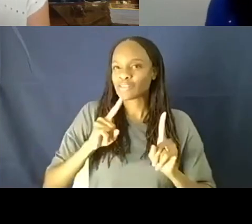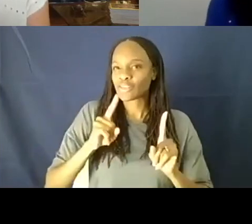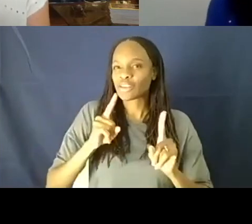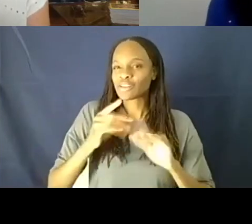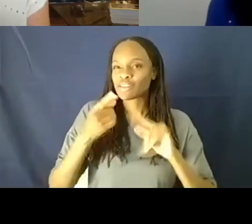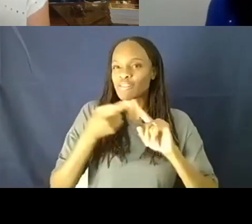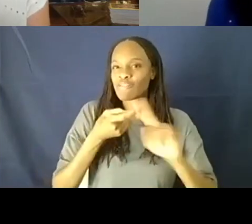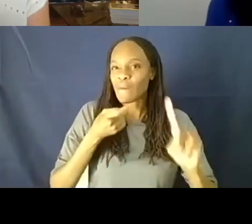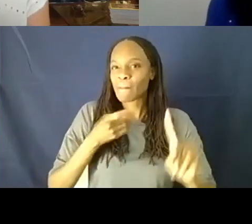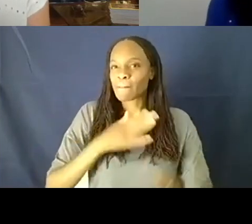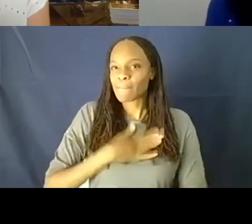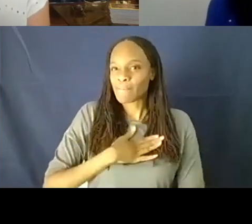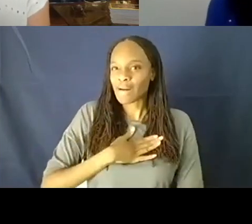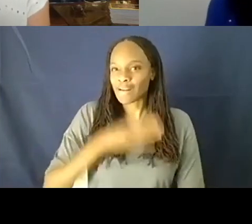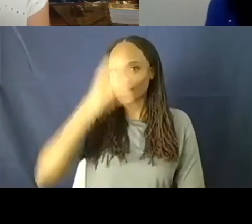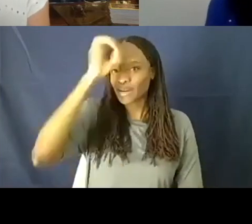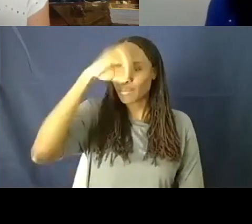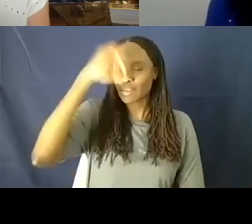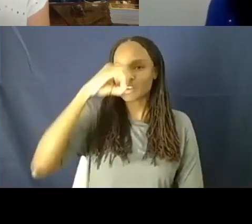how to